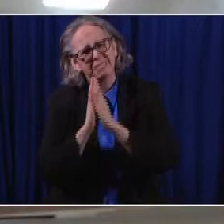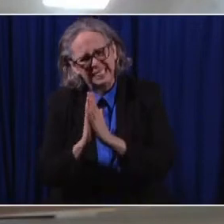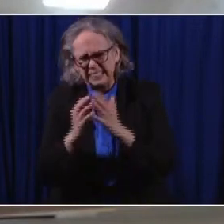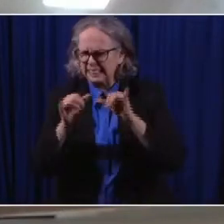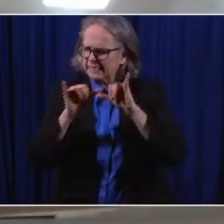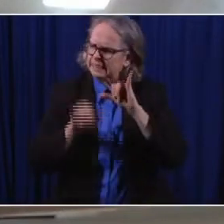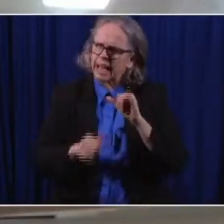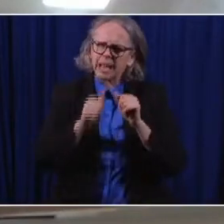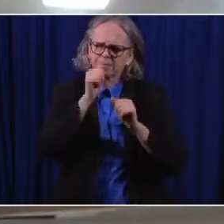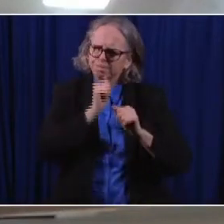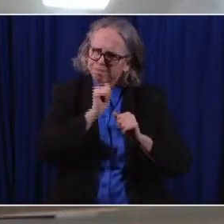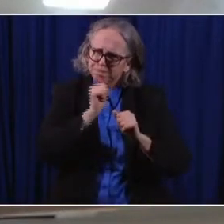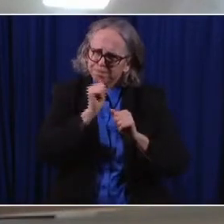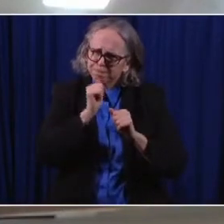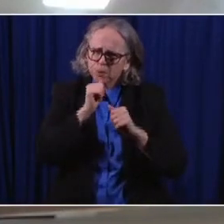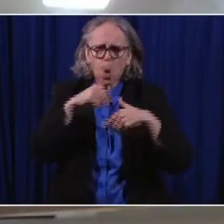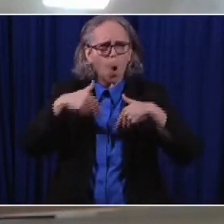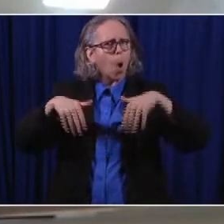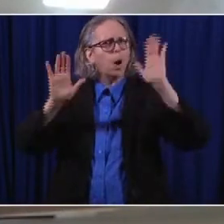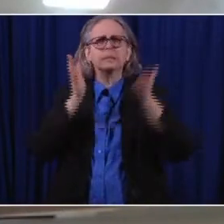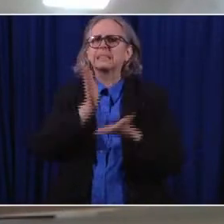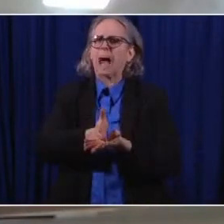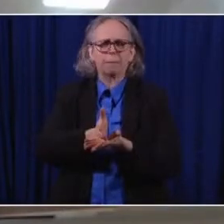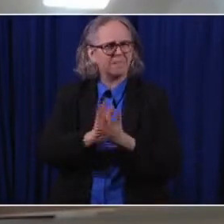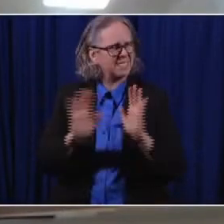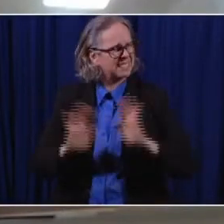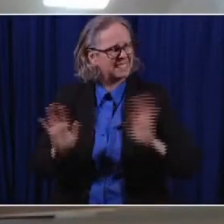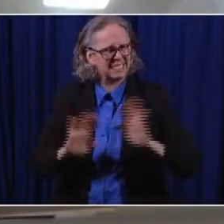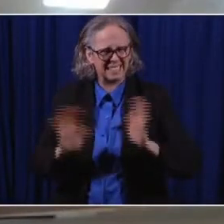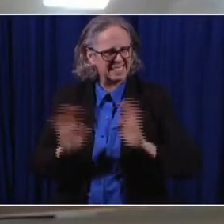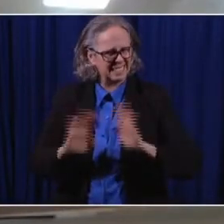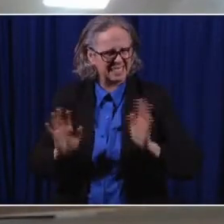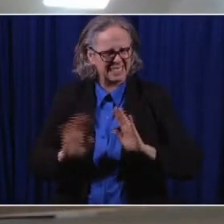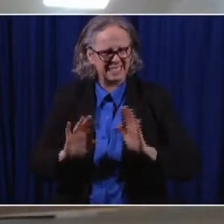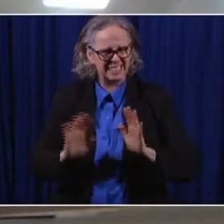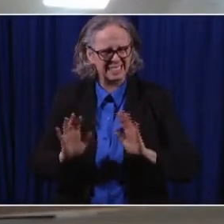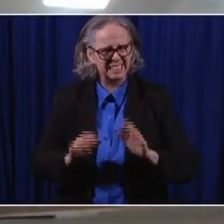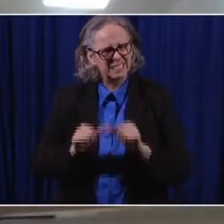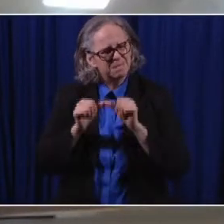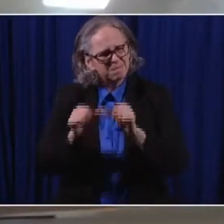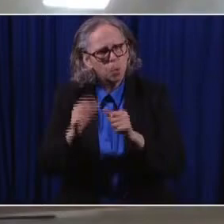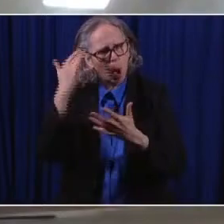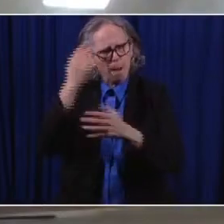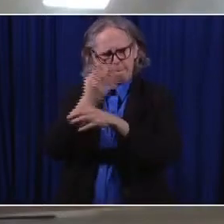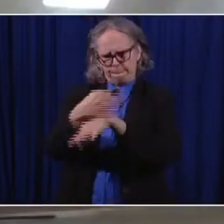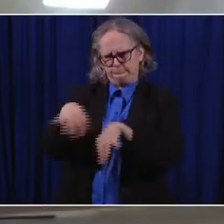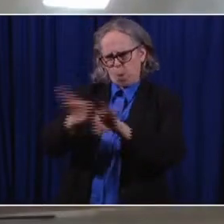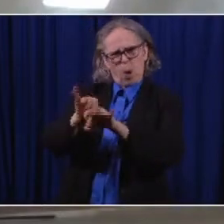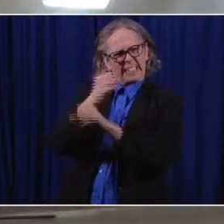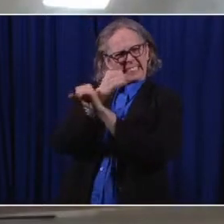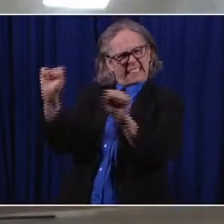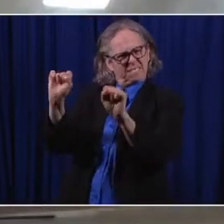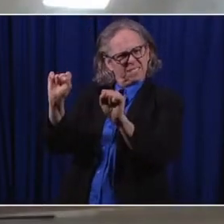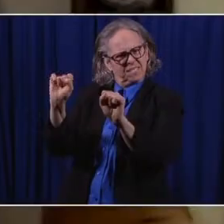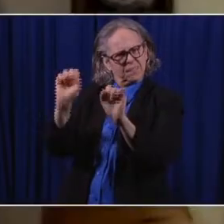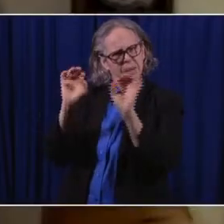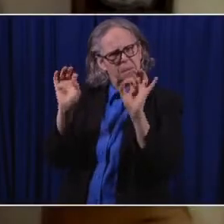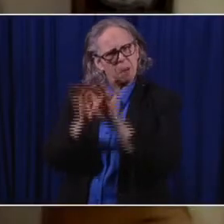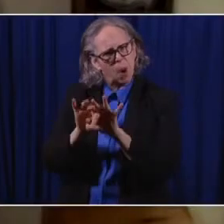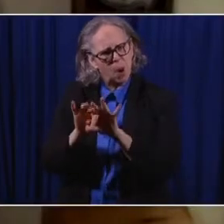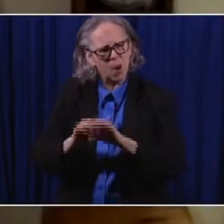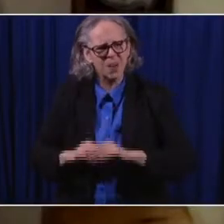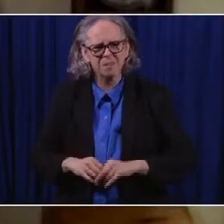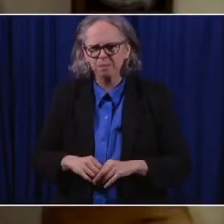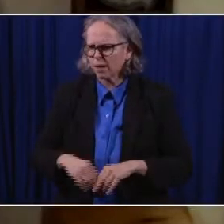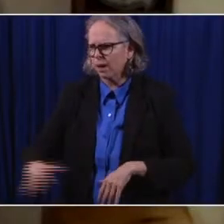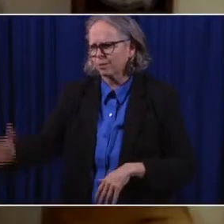so that we can keep each other safe and continue to provide that high quality and safe care that our community deserves. Well, we appreciate